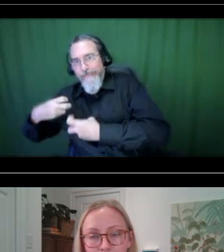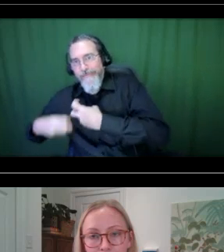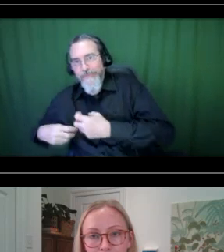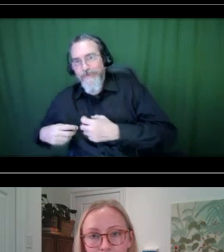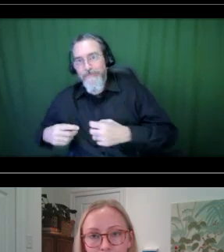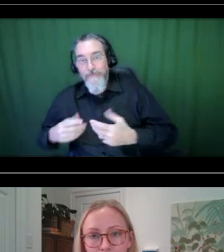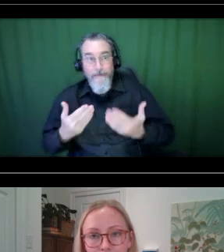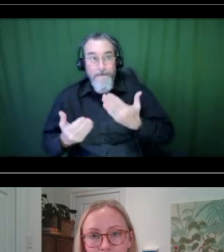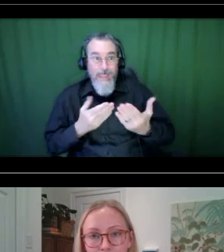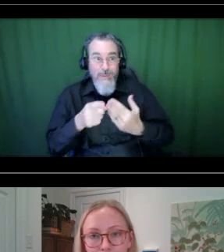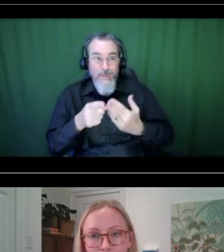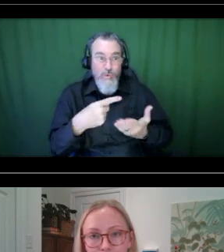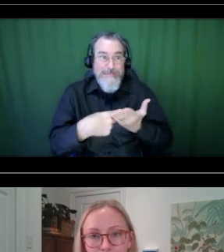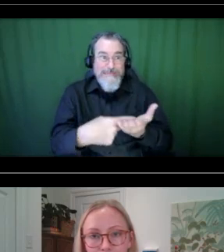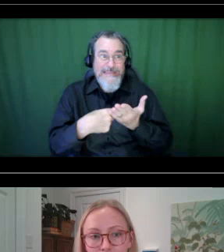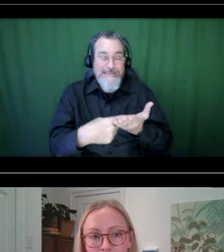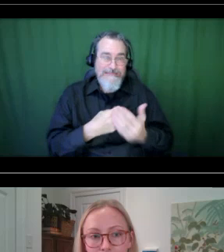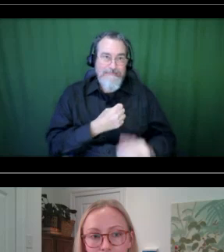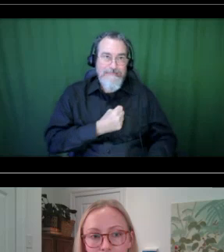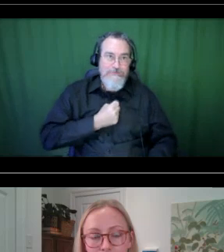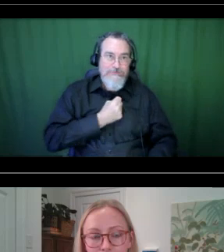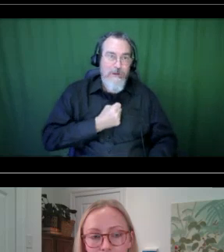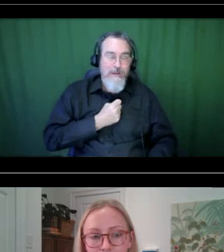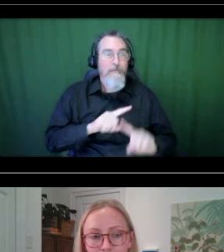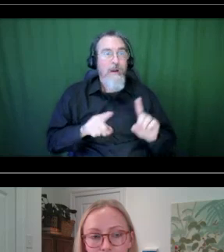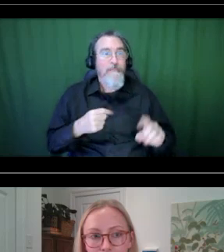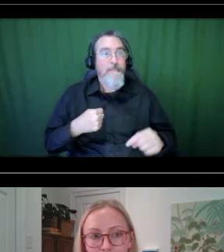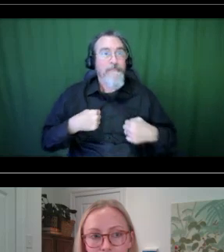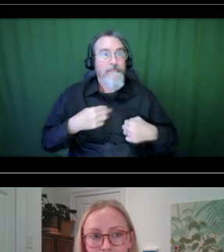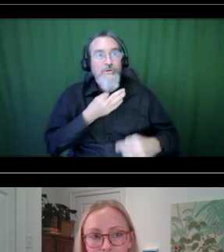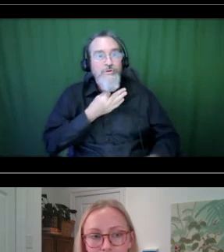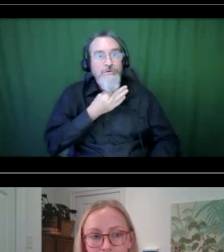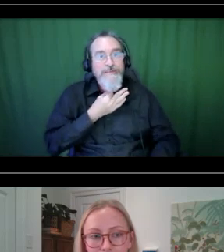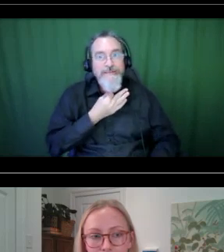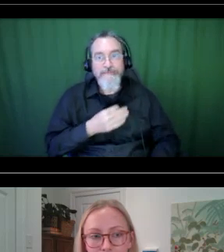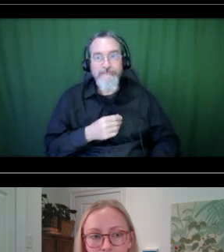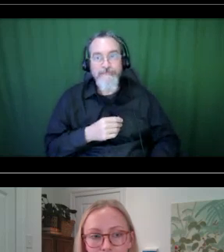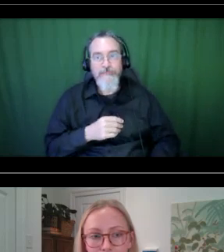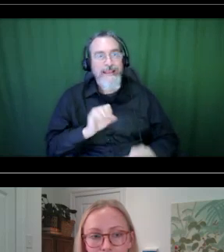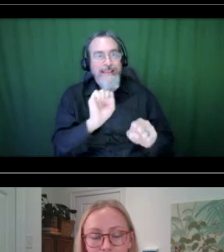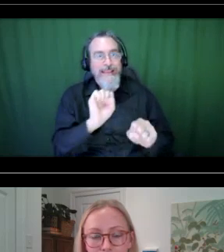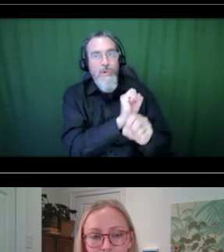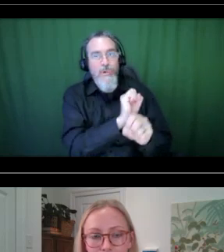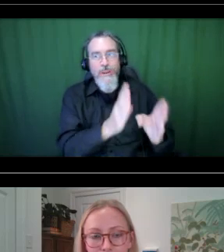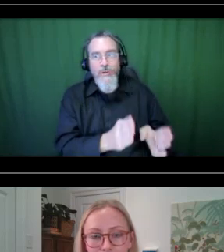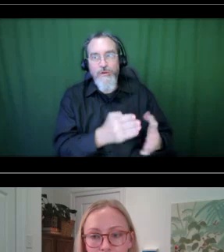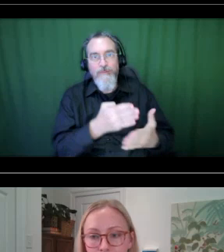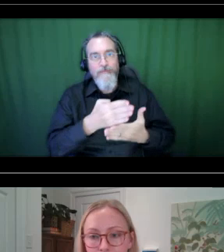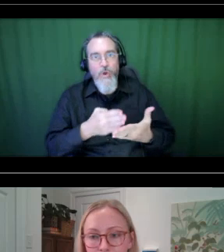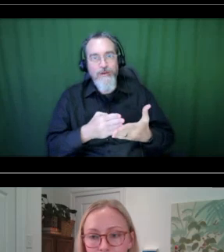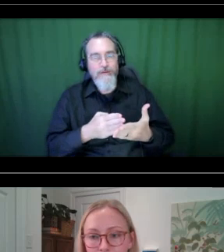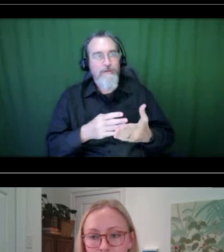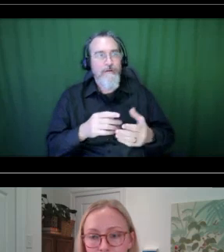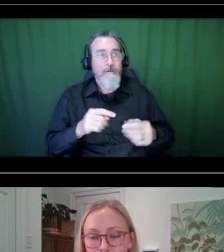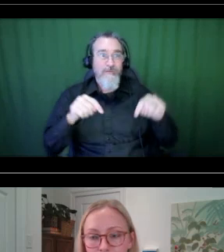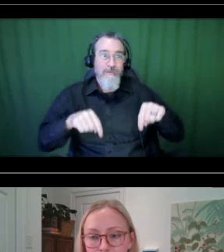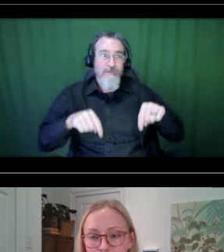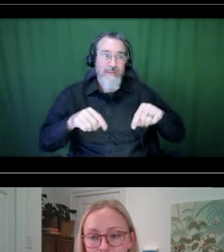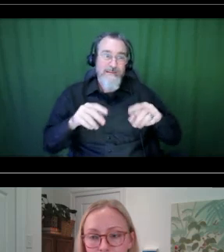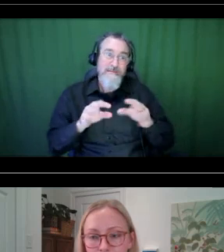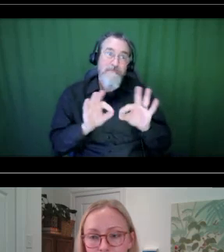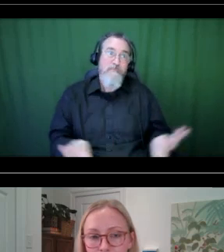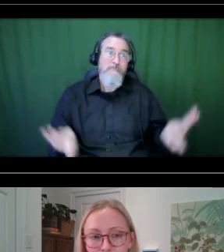already covered this, so I just more of my personal curiosity, but maybe you haven't. The employer part of this equation is really important. like